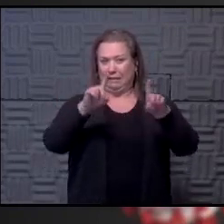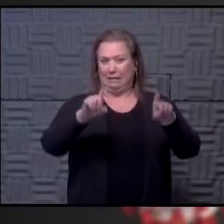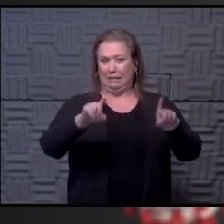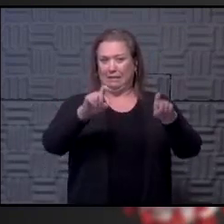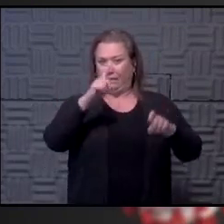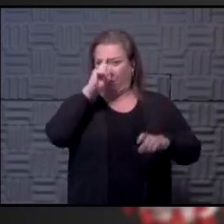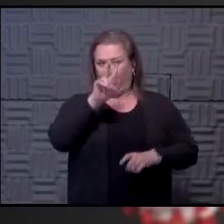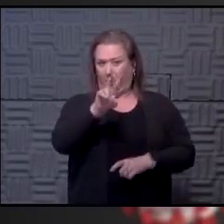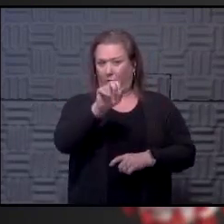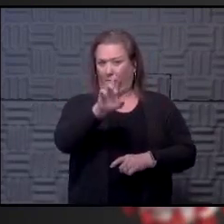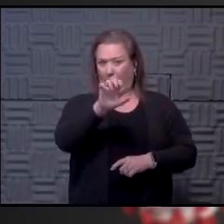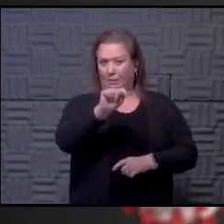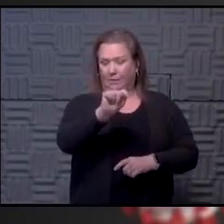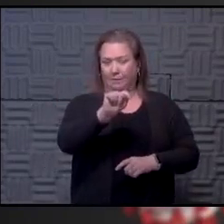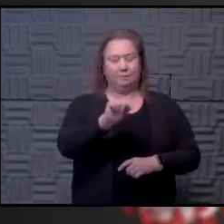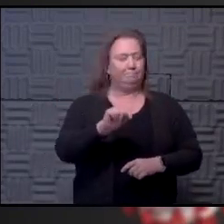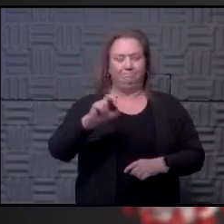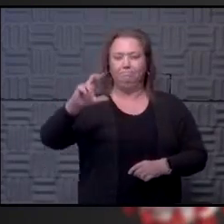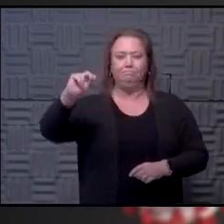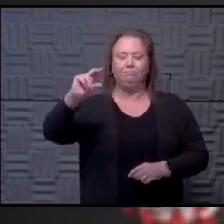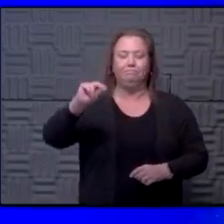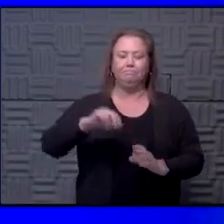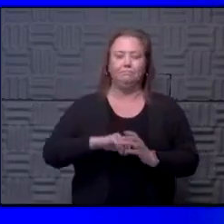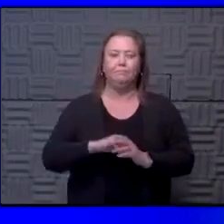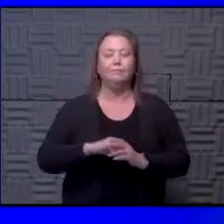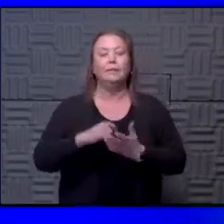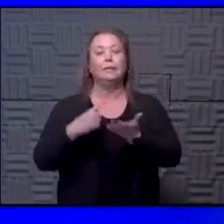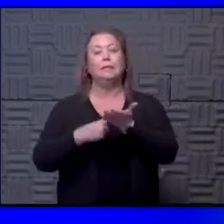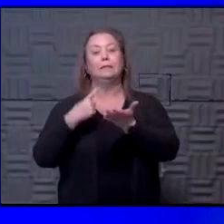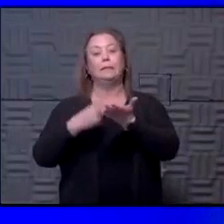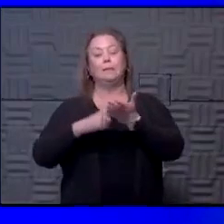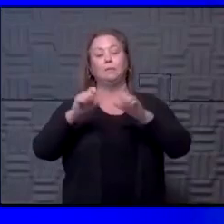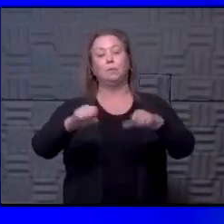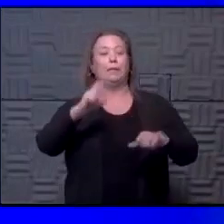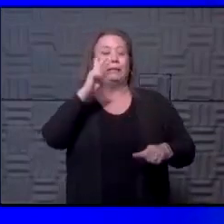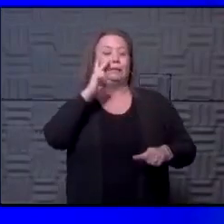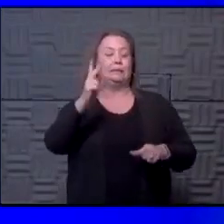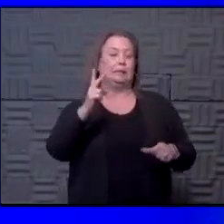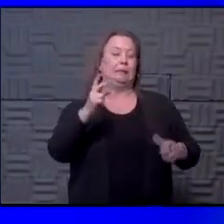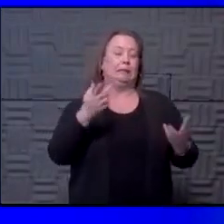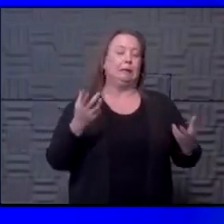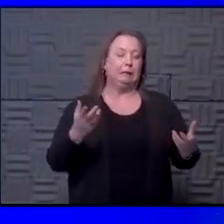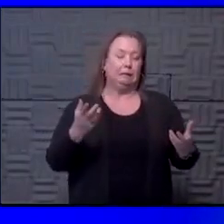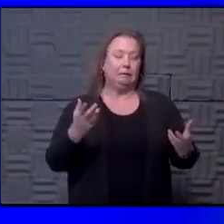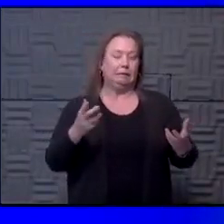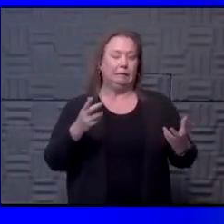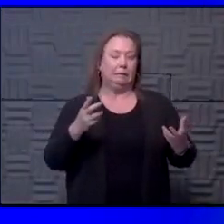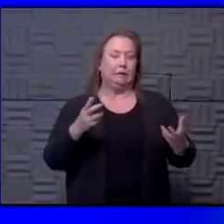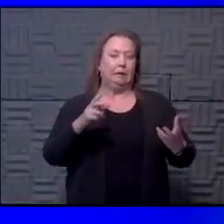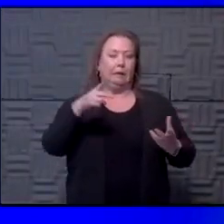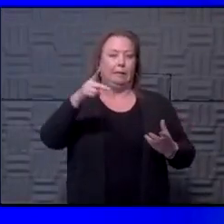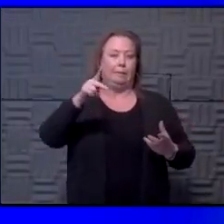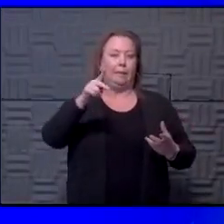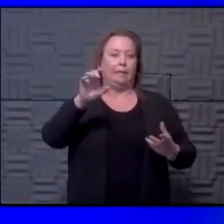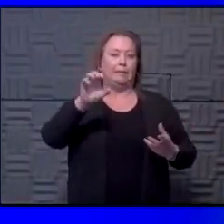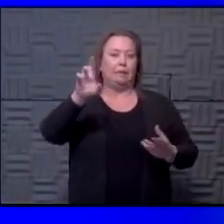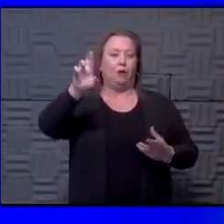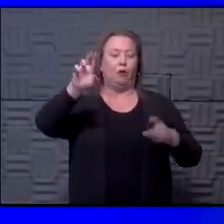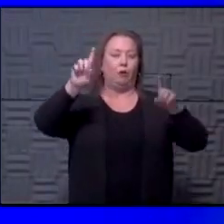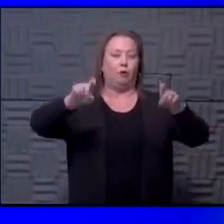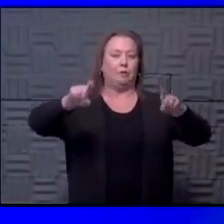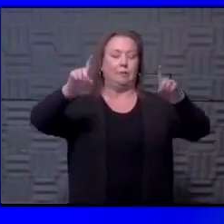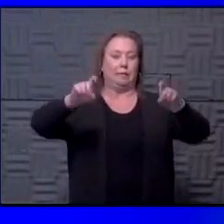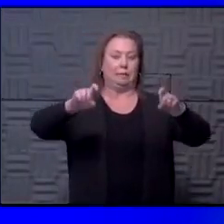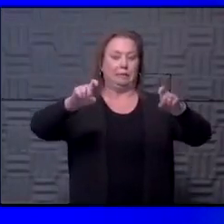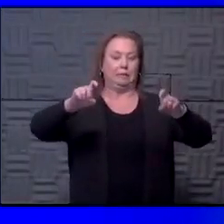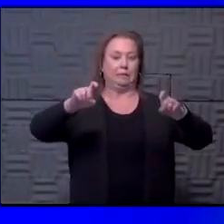not specifically test for the new variants, no. Somewhat, sometimes we can see that. So the PCR test that we use